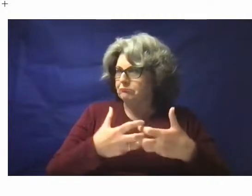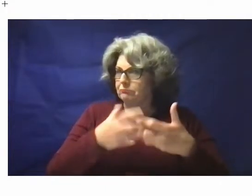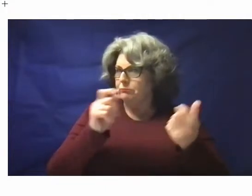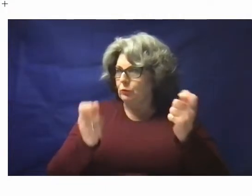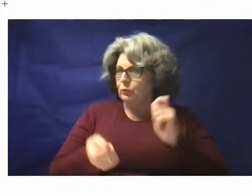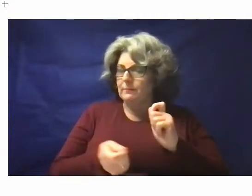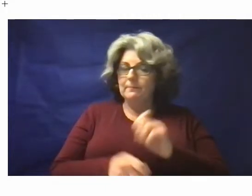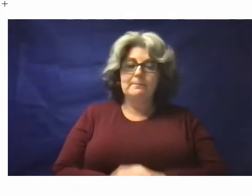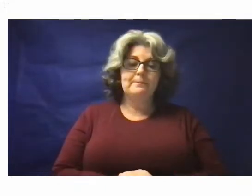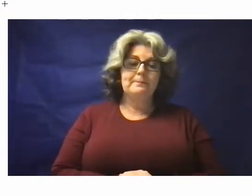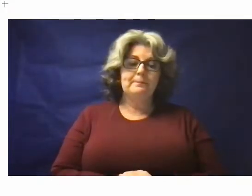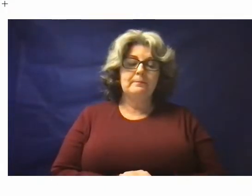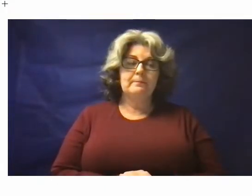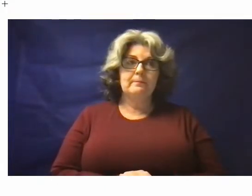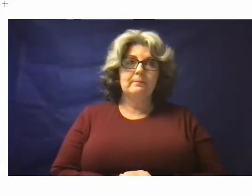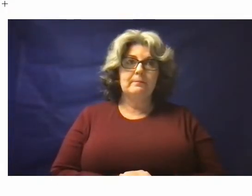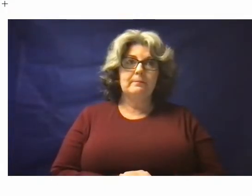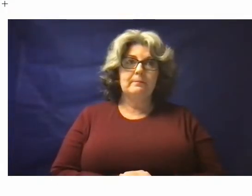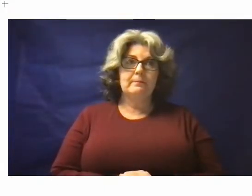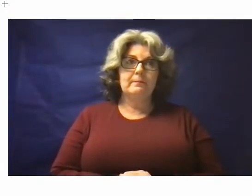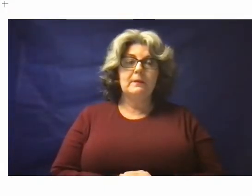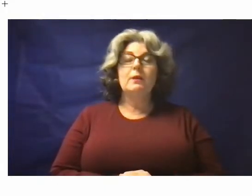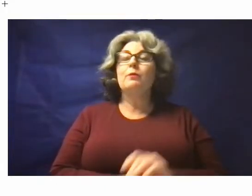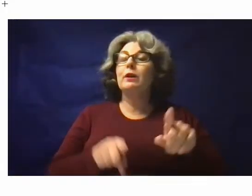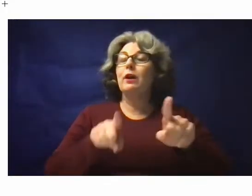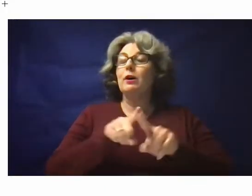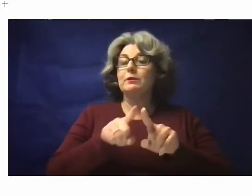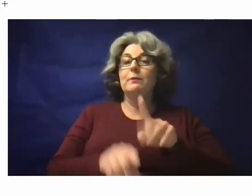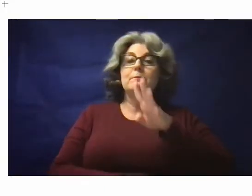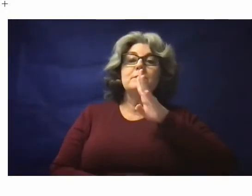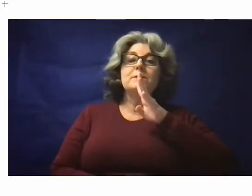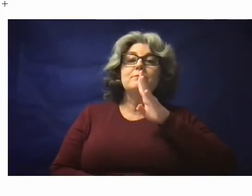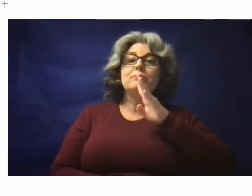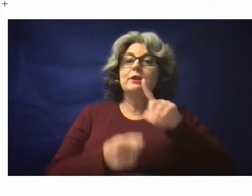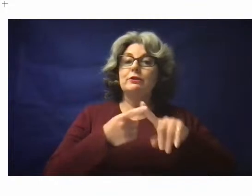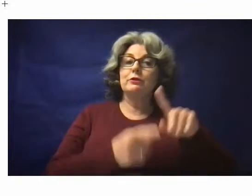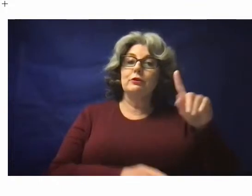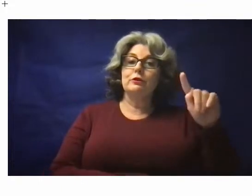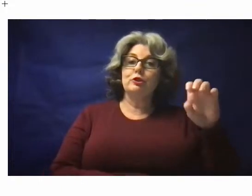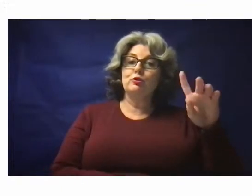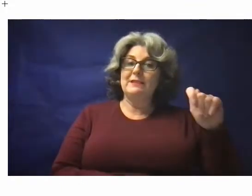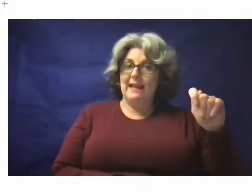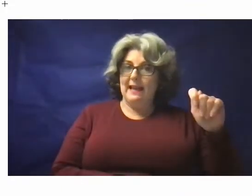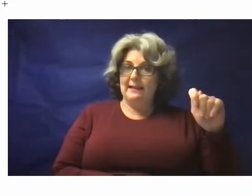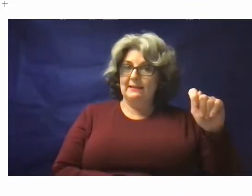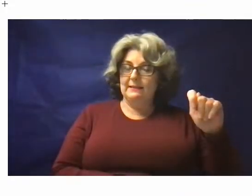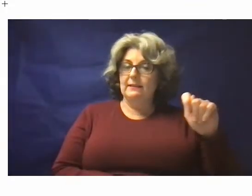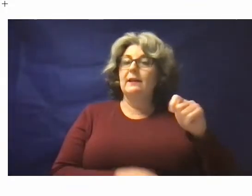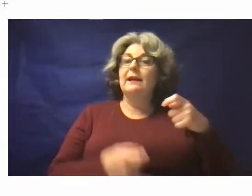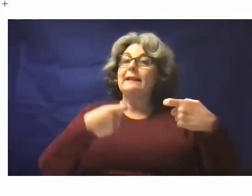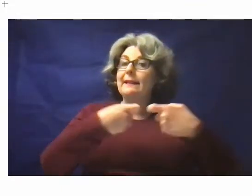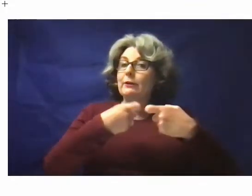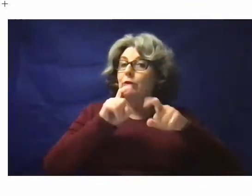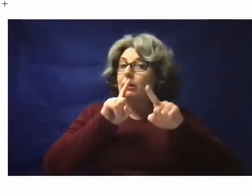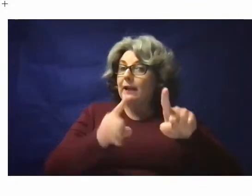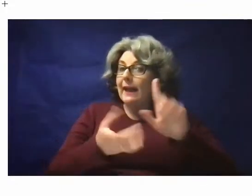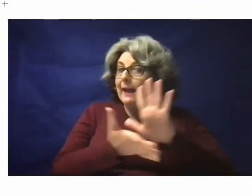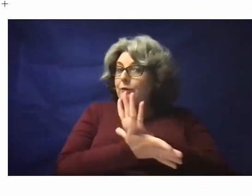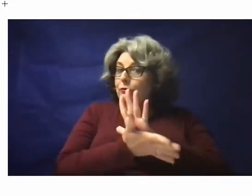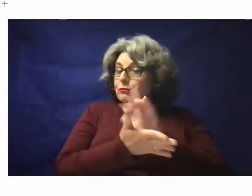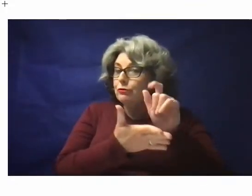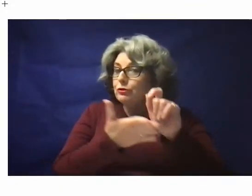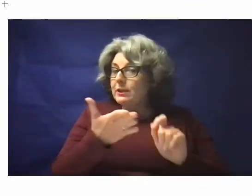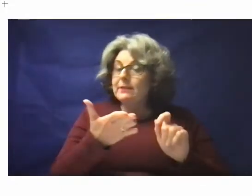potential employer can provide speech-to-text software. An electronic answer sheet can be used, or a